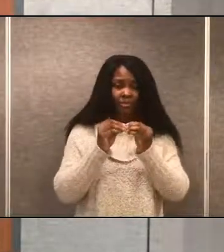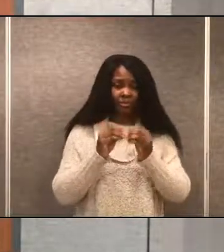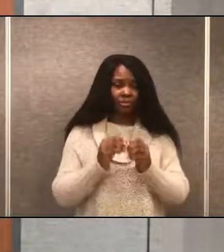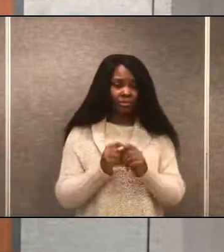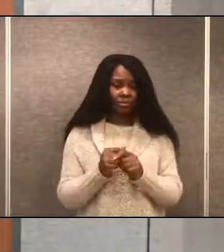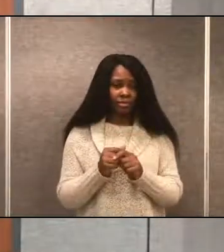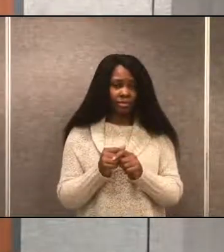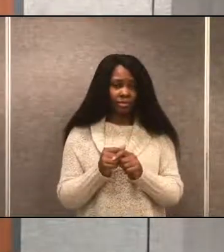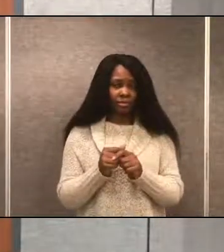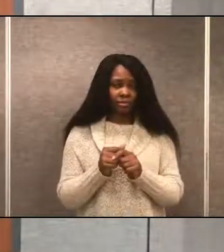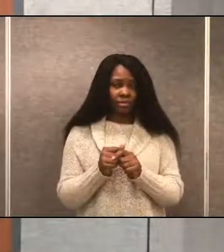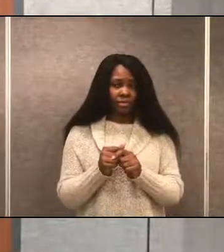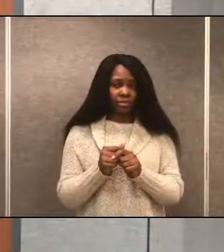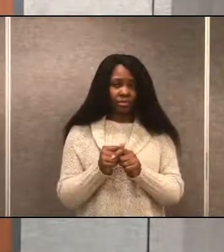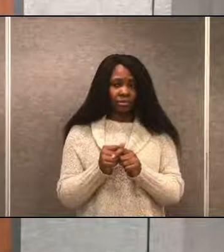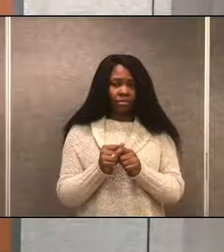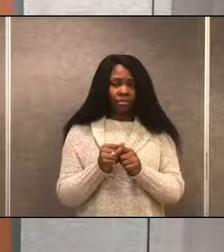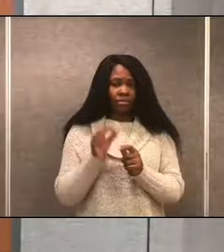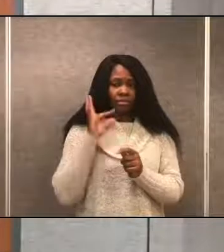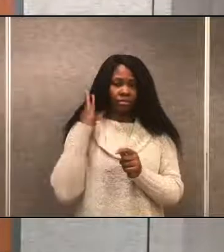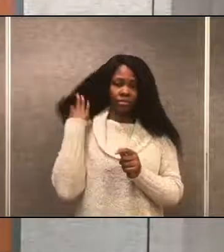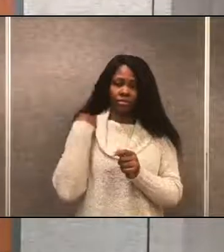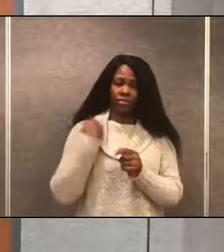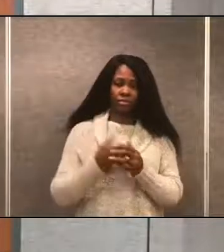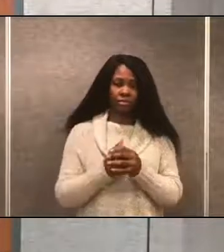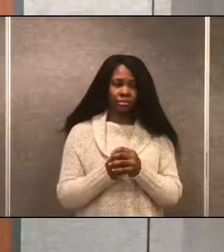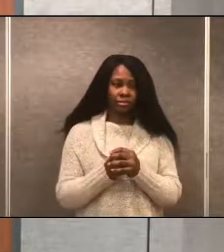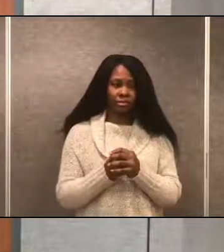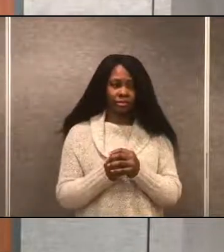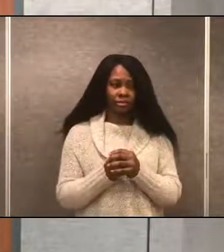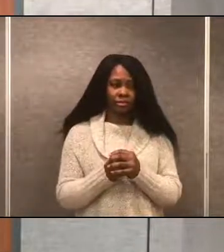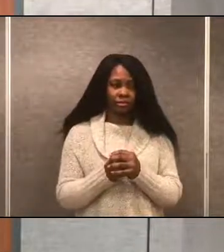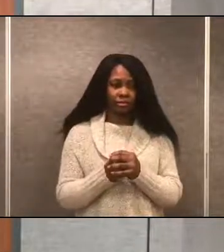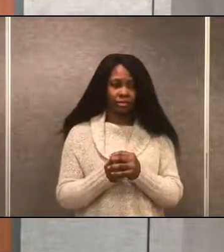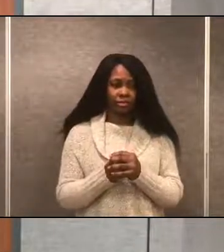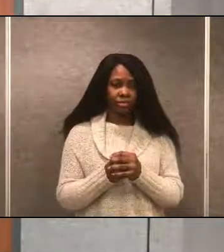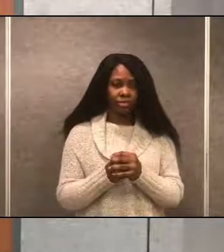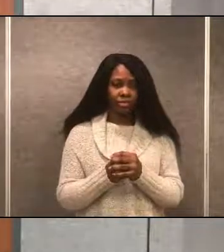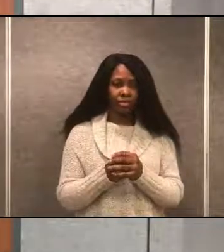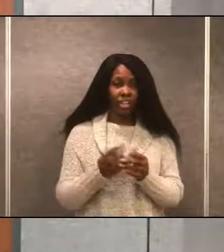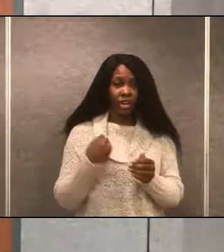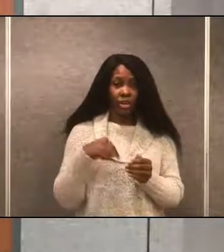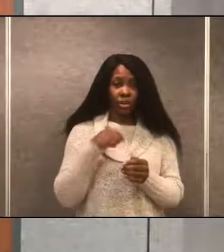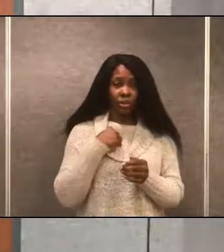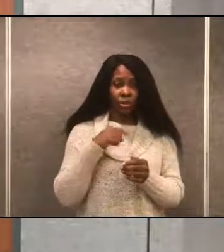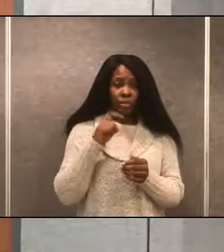need, with the celebrations, we have to curtail our smoking,